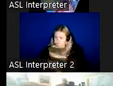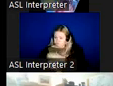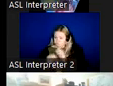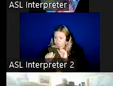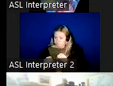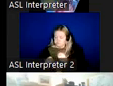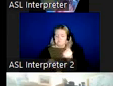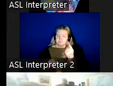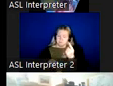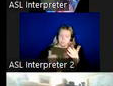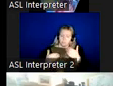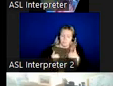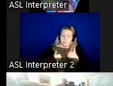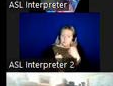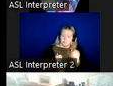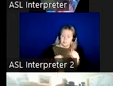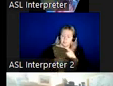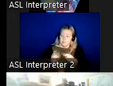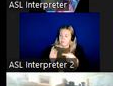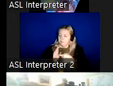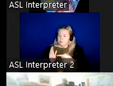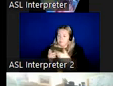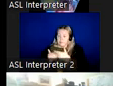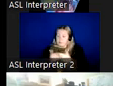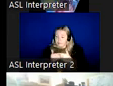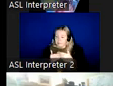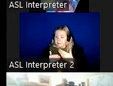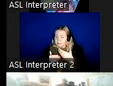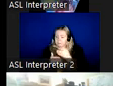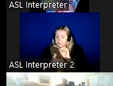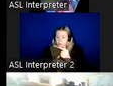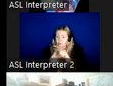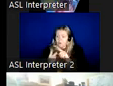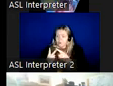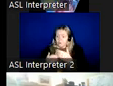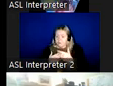service animals? And she says, for example, do they allow puppies or kittens?